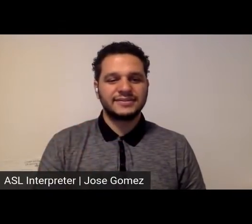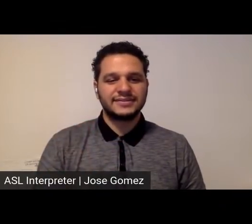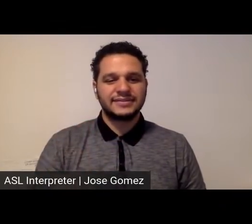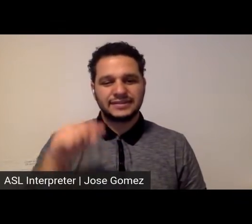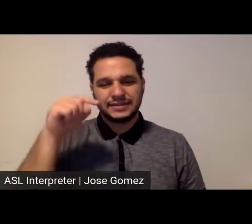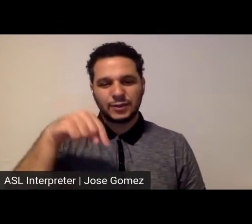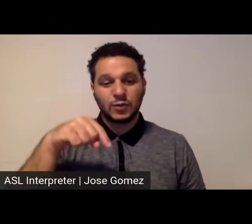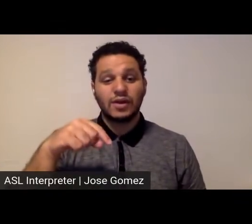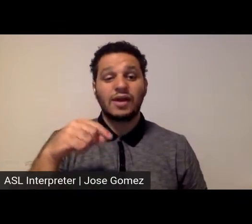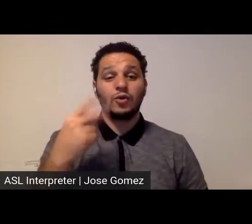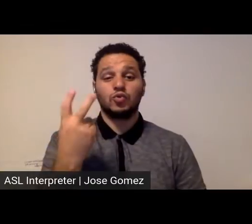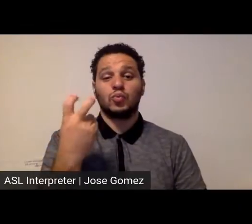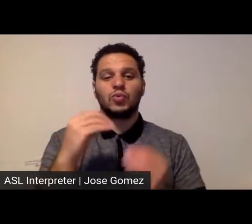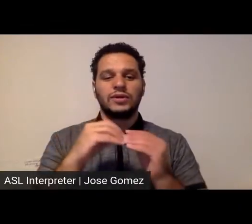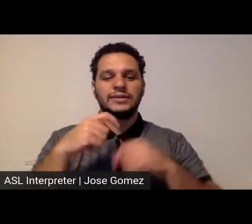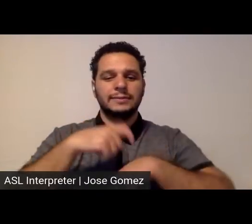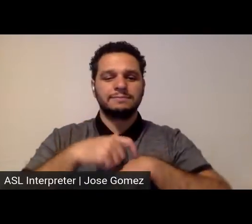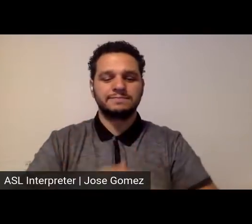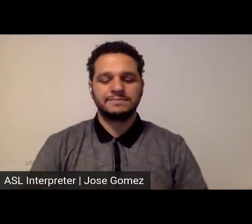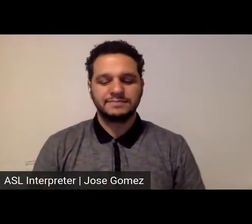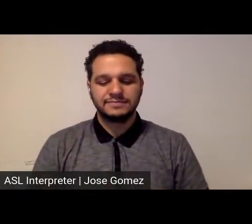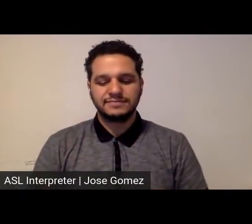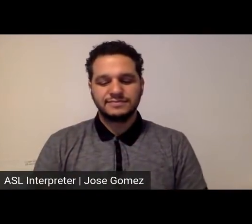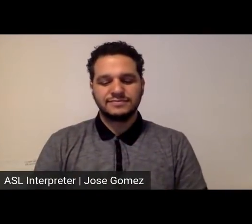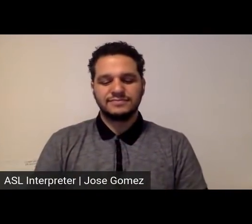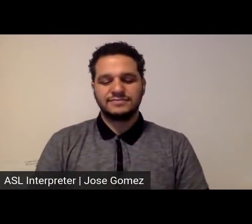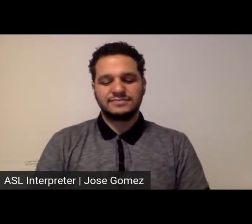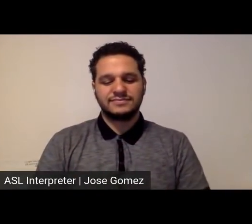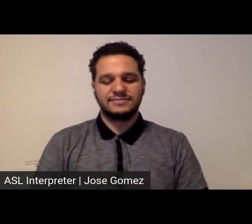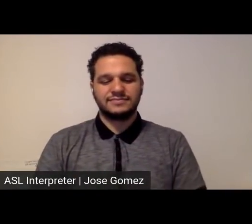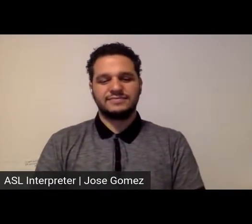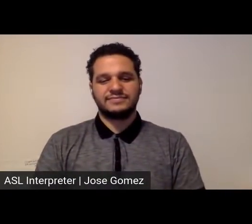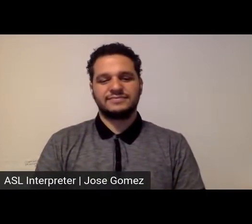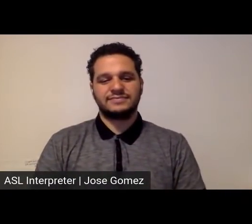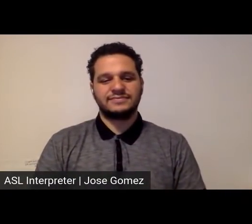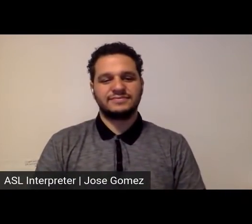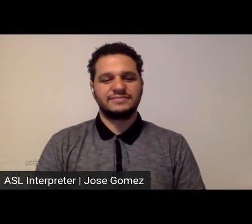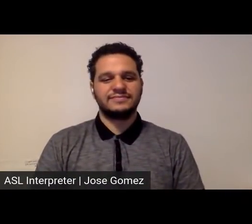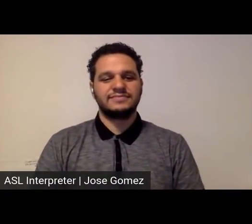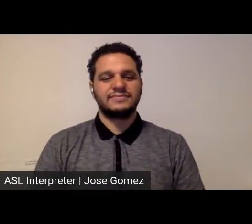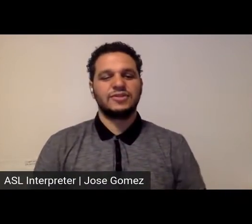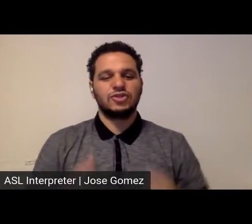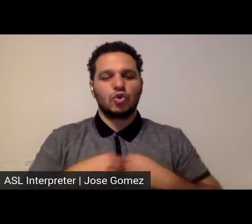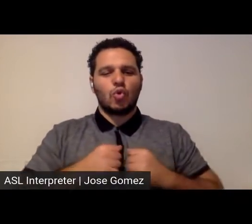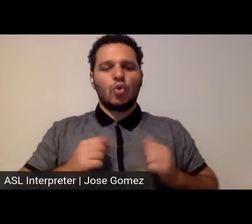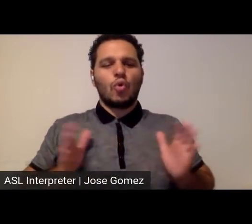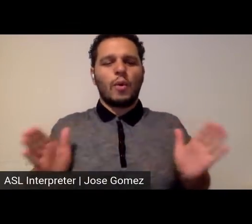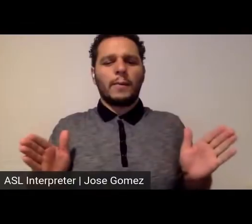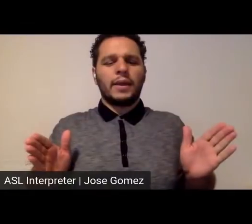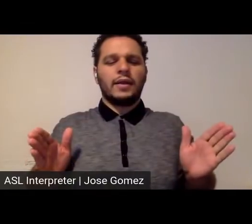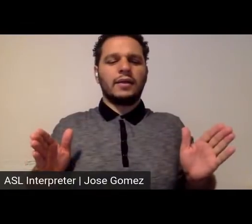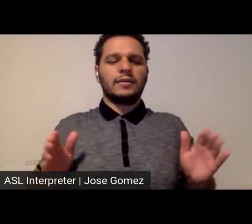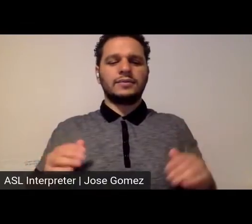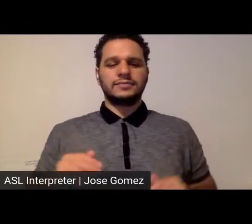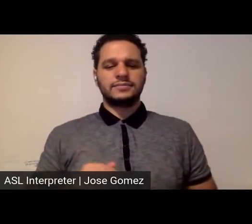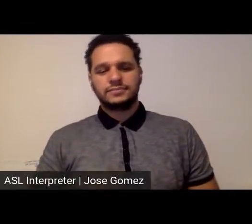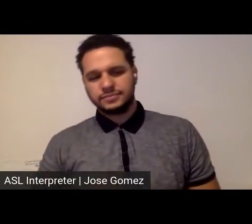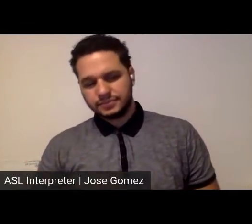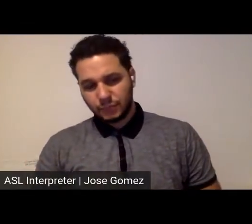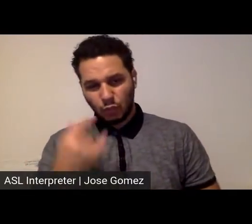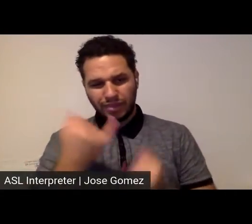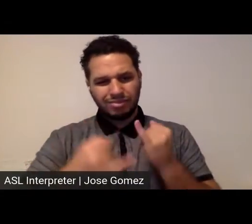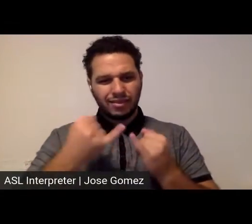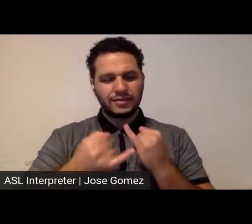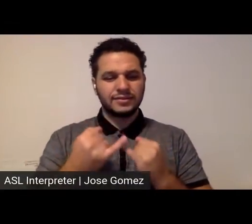and down. Two more, left, back. Open your chest, right and down. Last